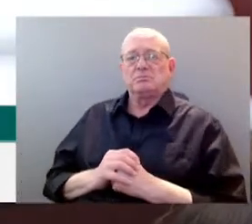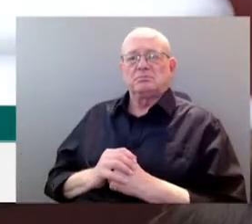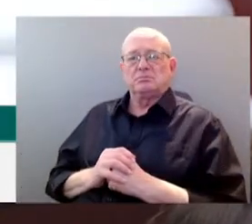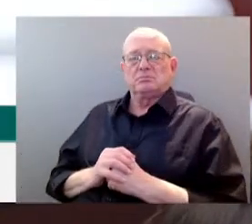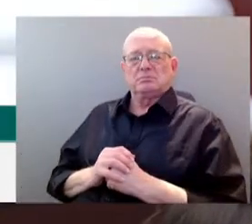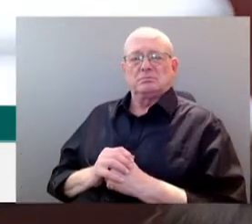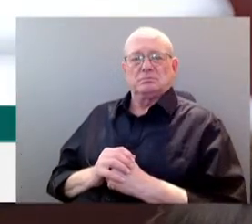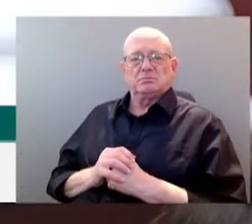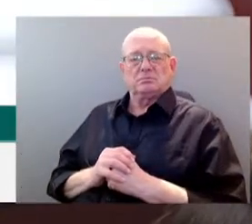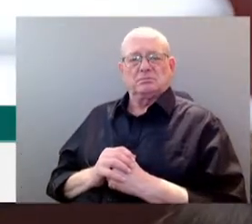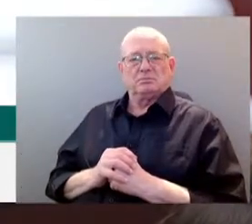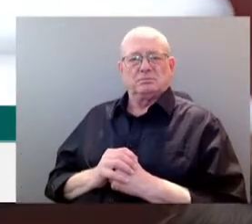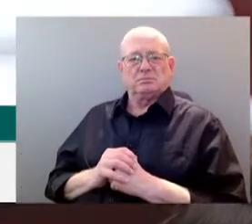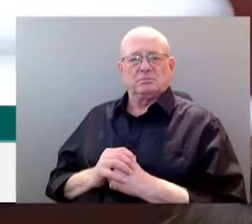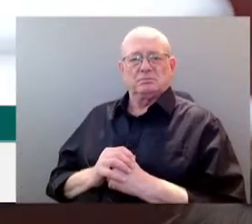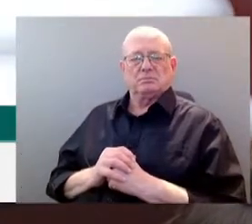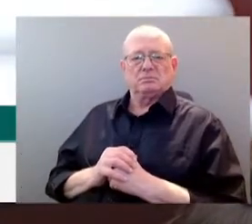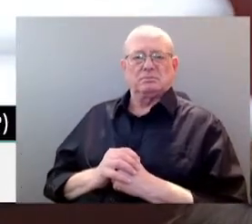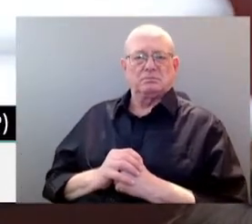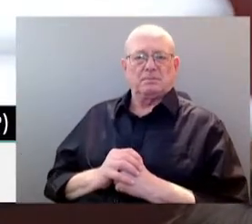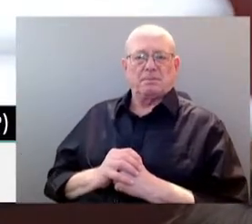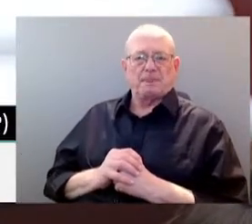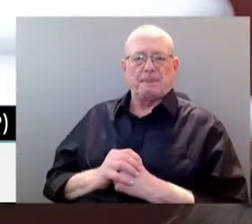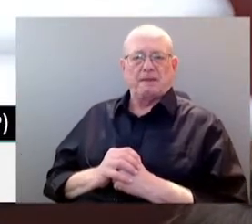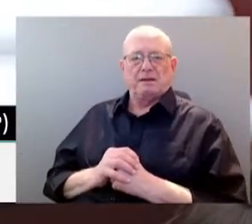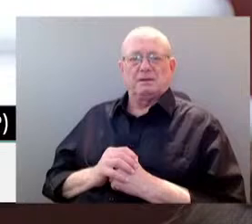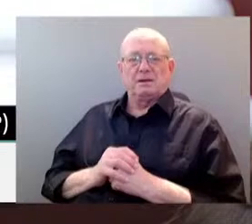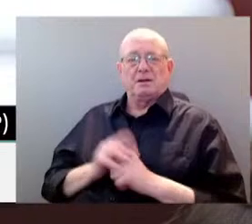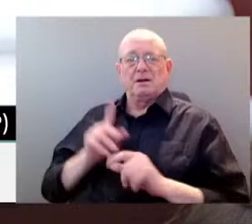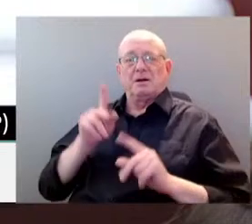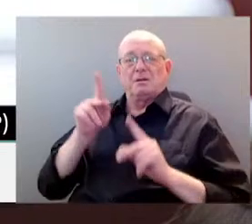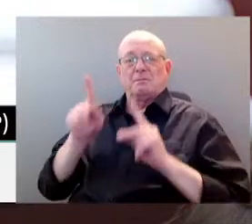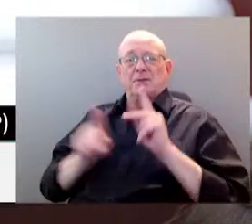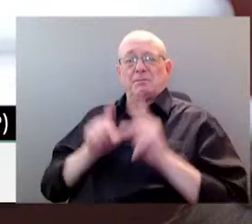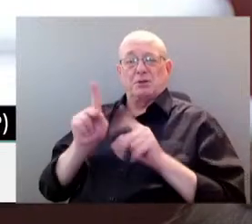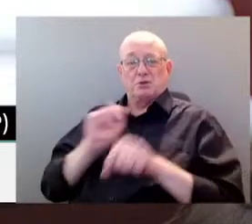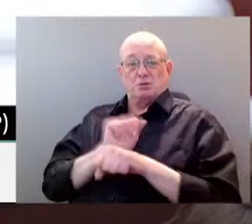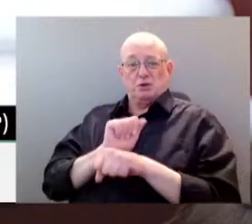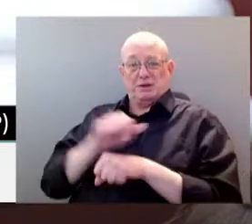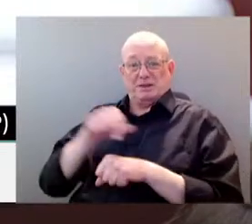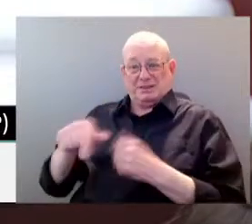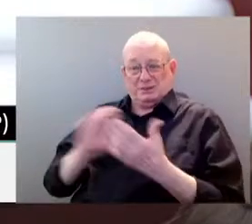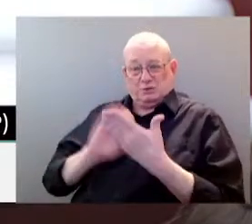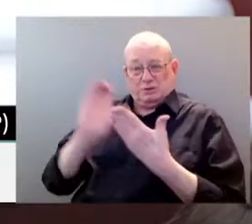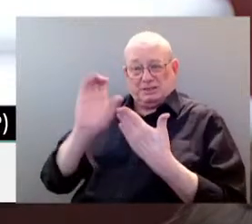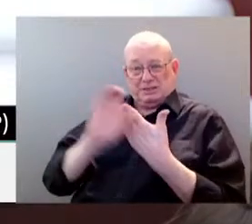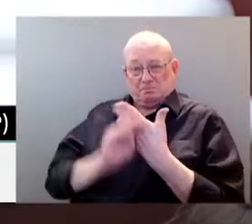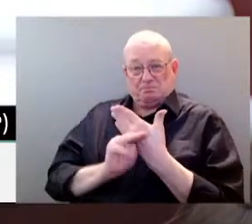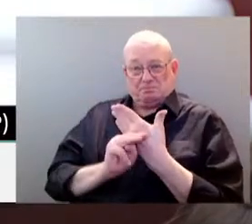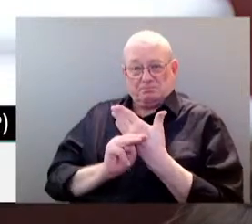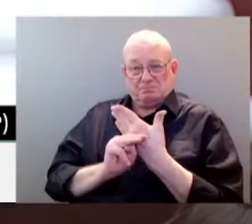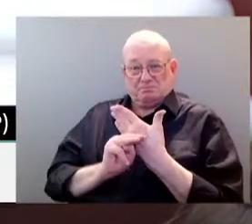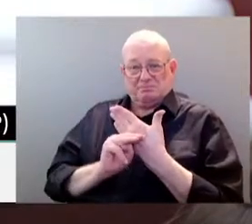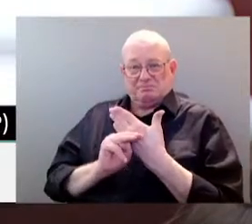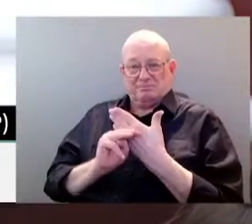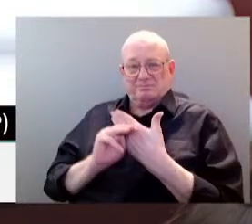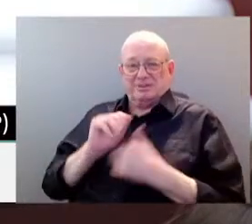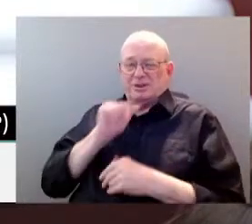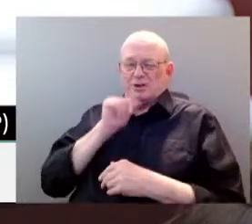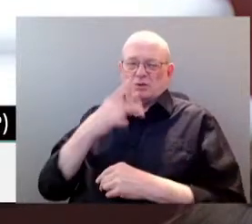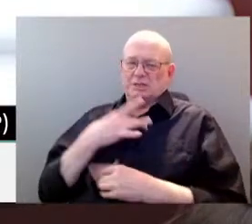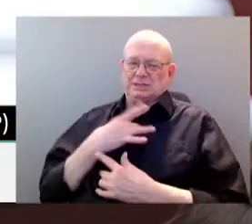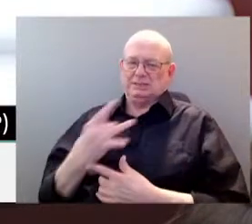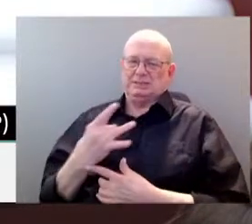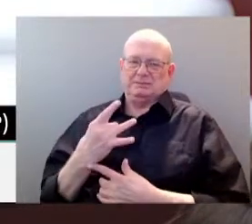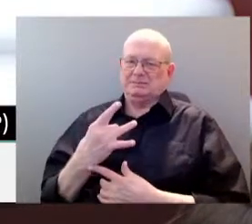people working on this curriculum have disavowed it while the minister is celebrating the praise of an opinion columnist and given that